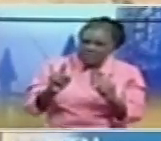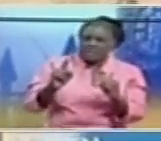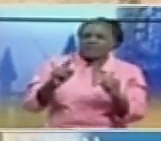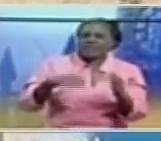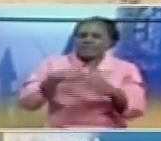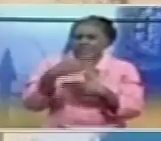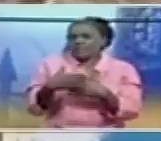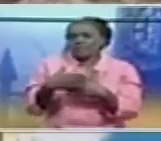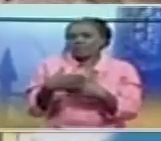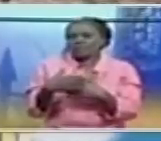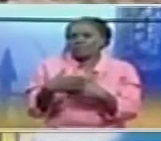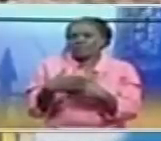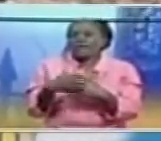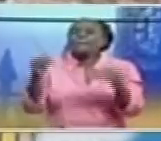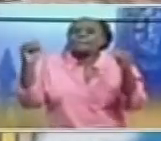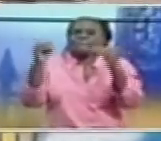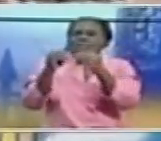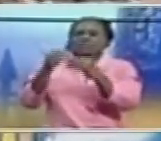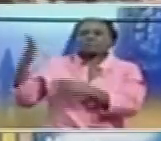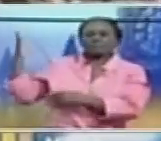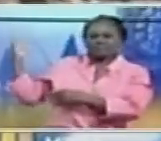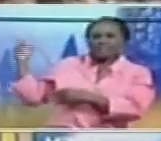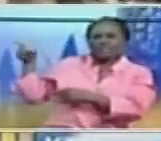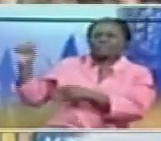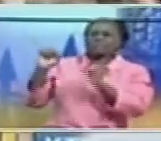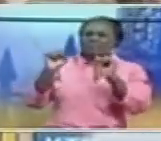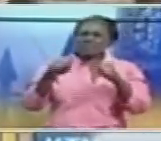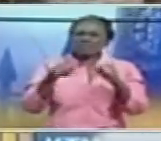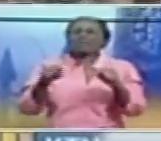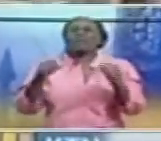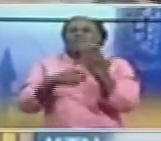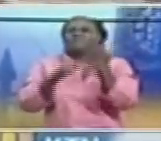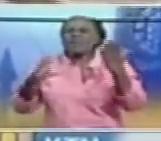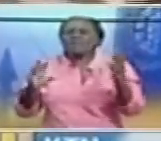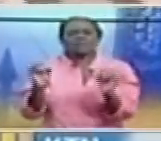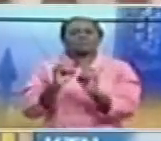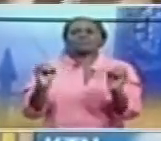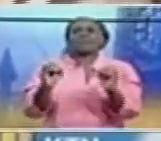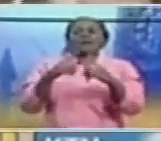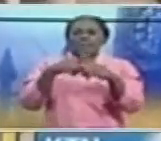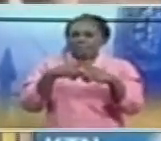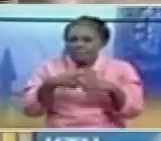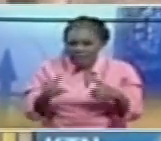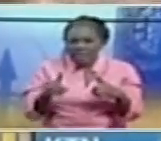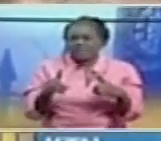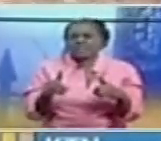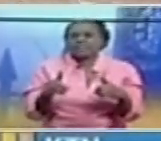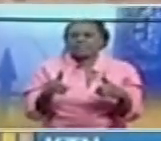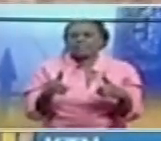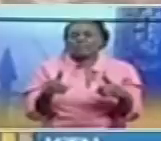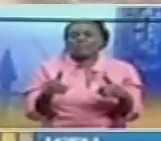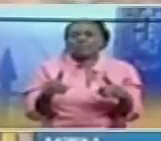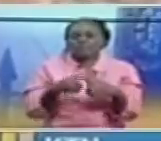eland expectations? Meet Elvis. He may not be as famous as his namesake, the king of rock and roll, Elvis